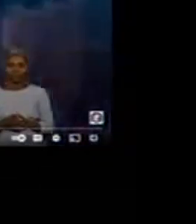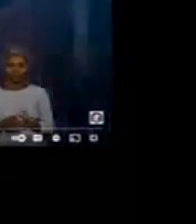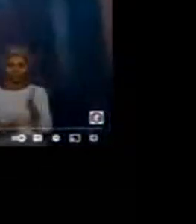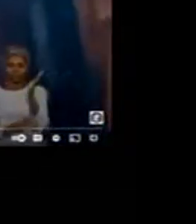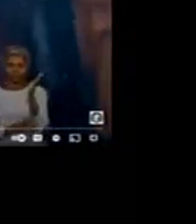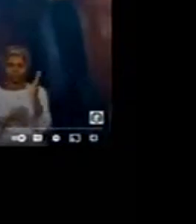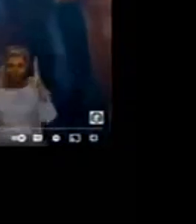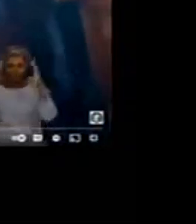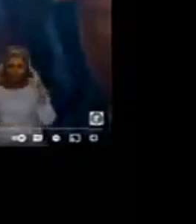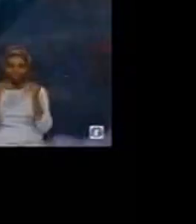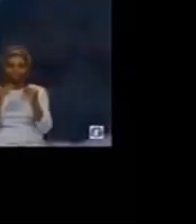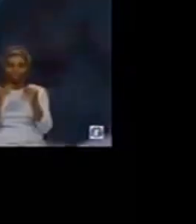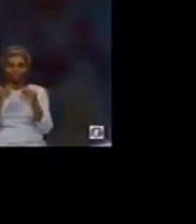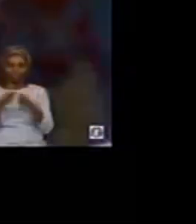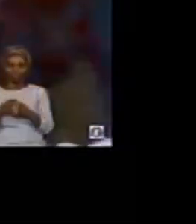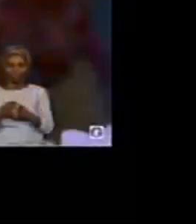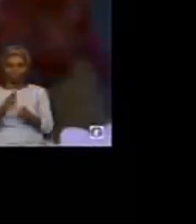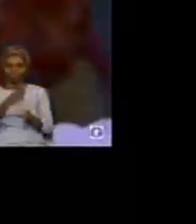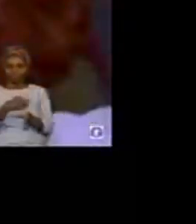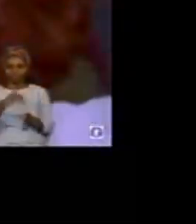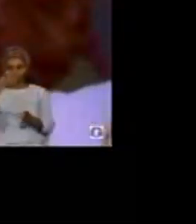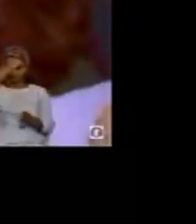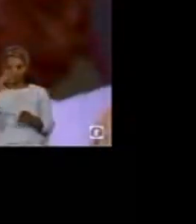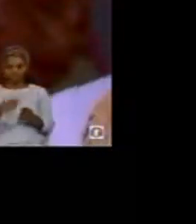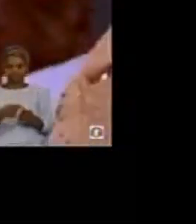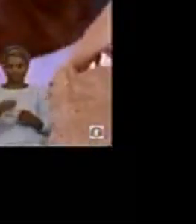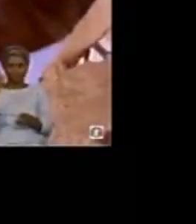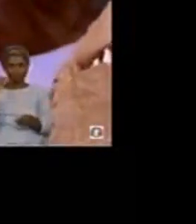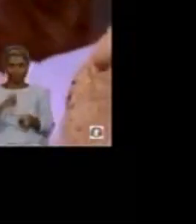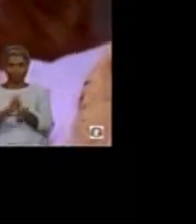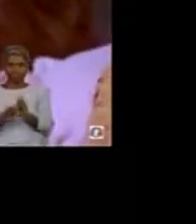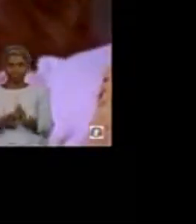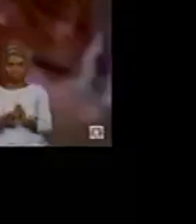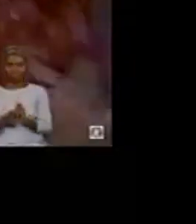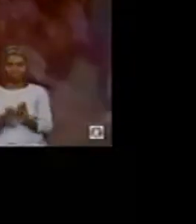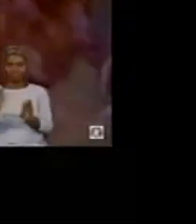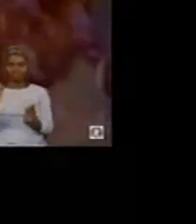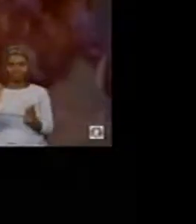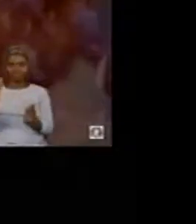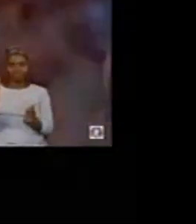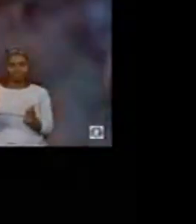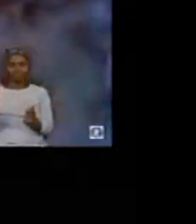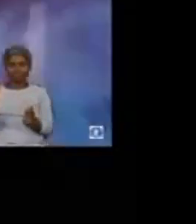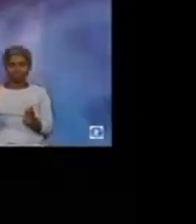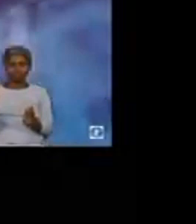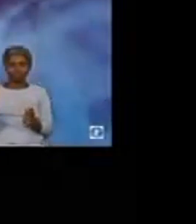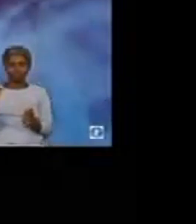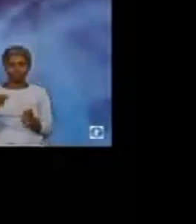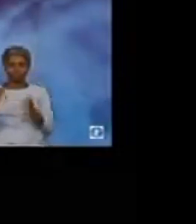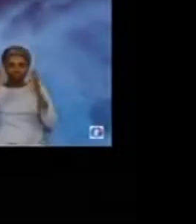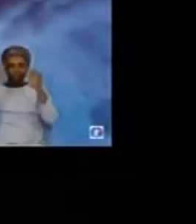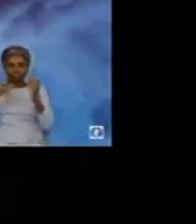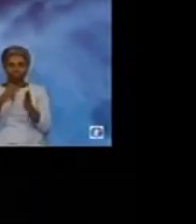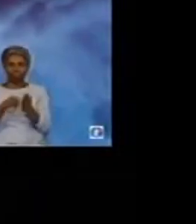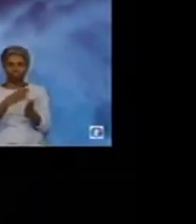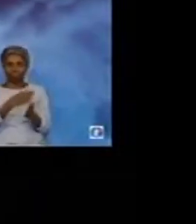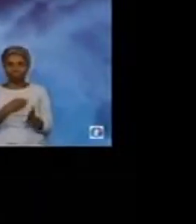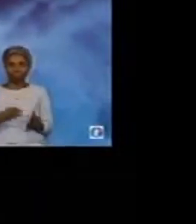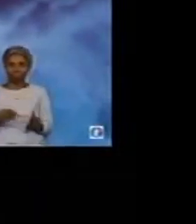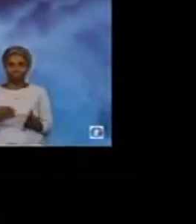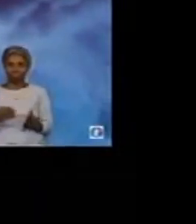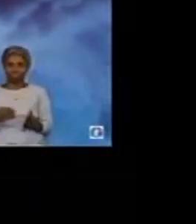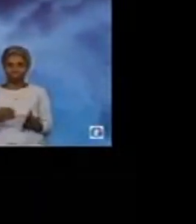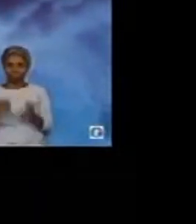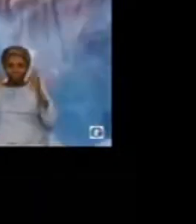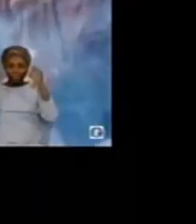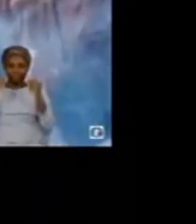It and his name was changed. Sarah experienced it and she got laughter. Moses experienced it